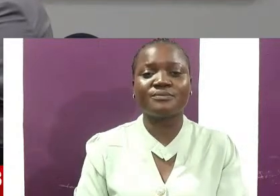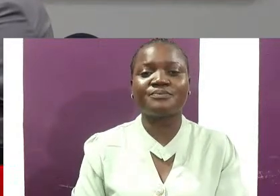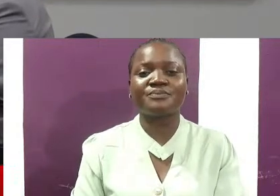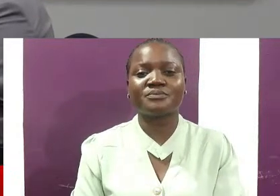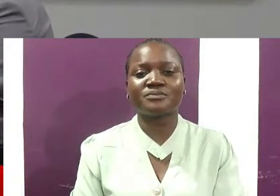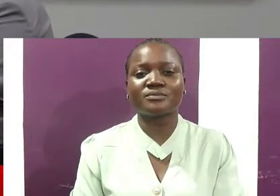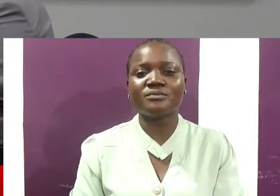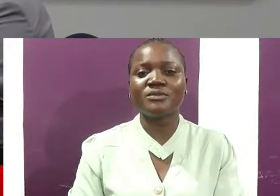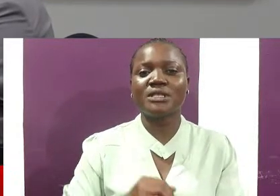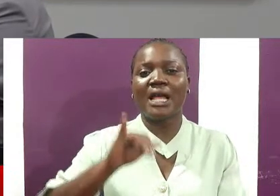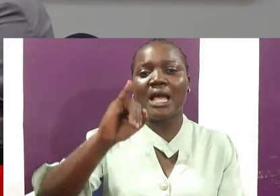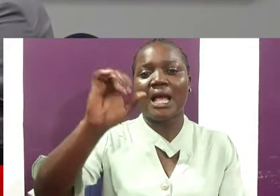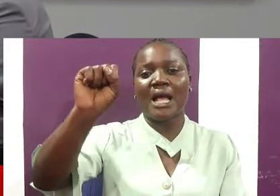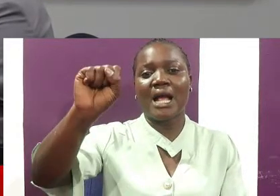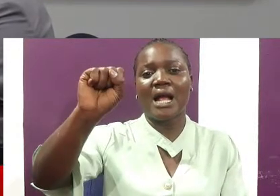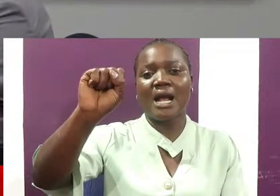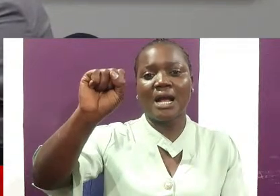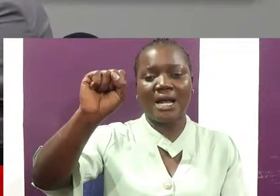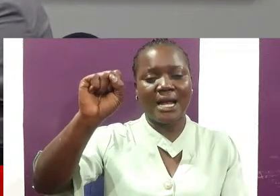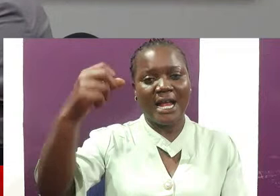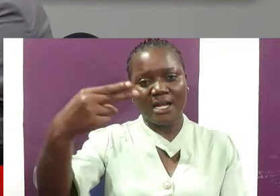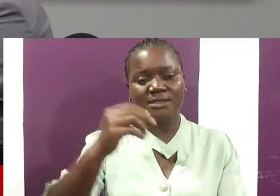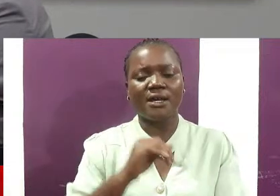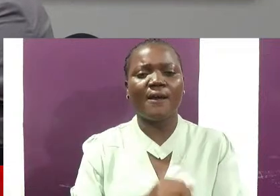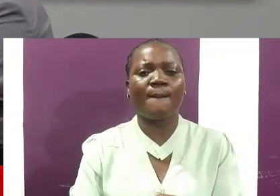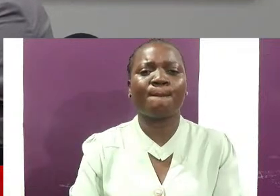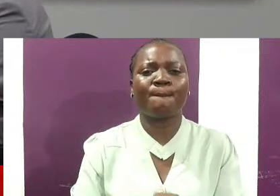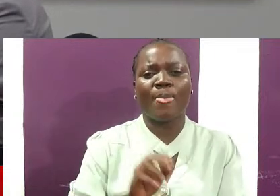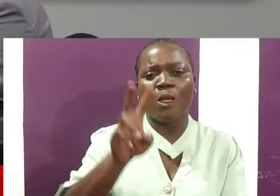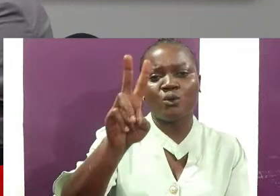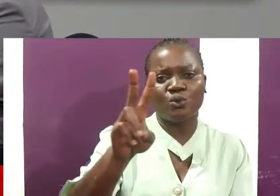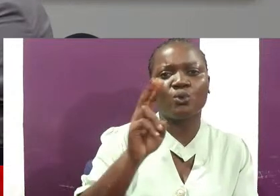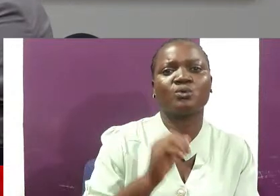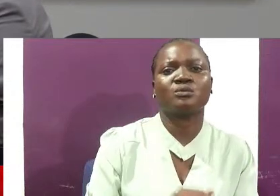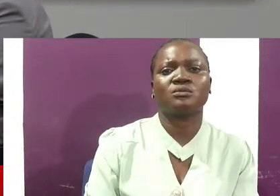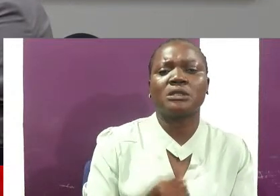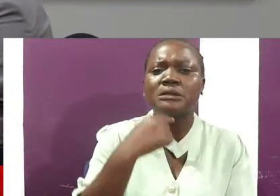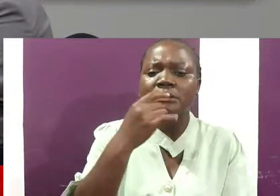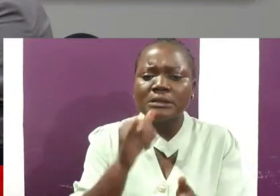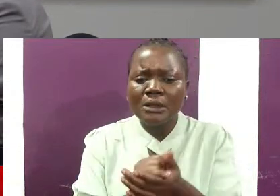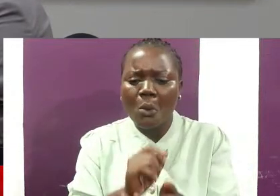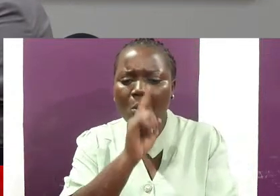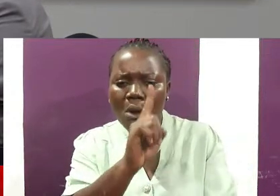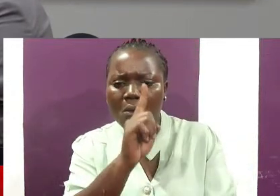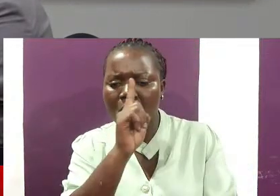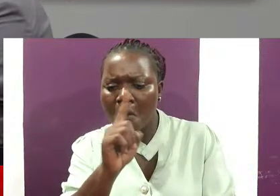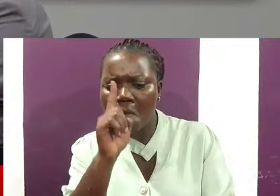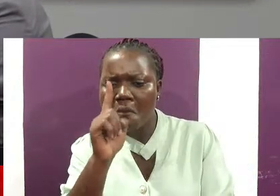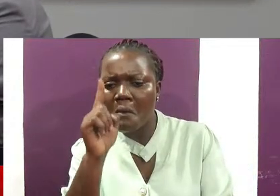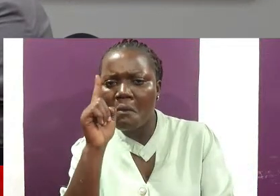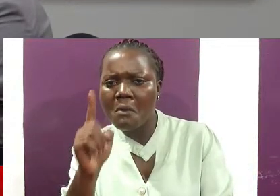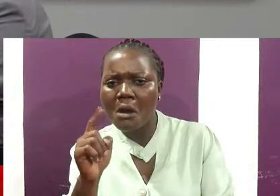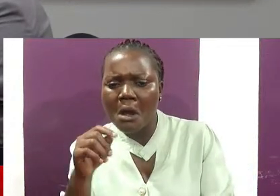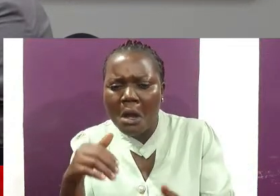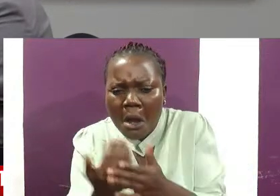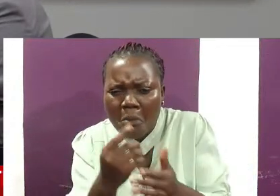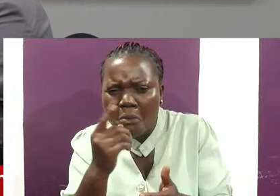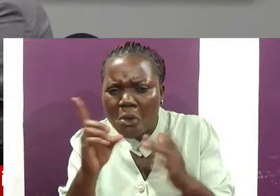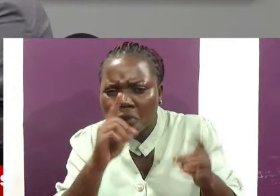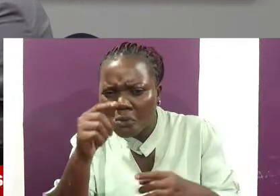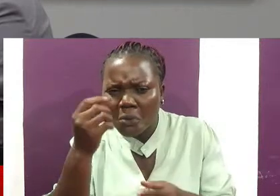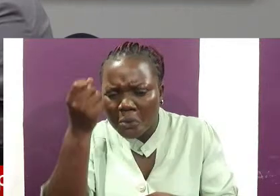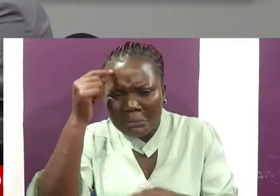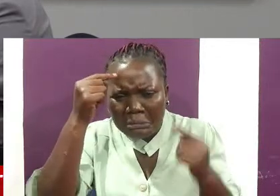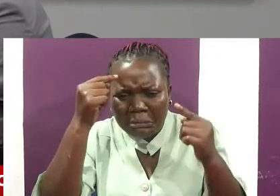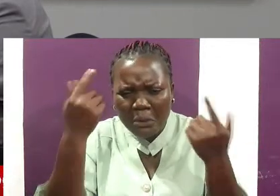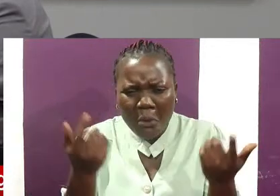Isaiah 2, it talks about oneness, mm-hmm. one. But I have a question on that, and that is, if we are thinking